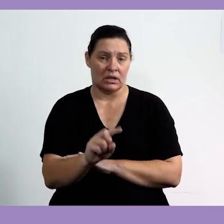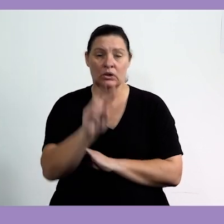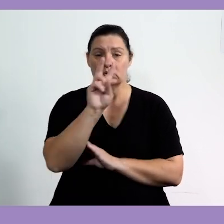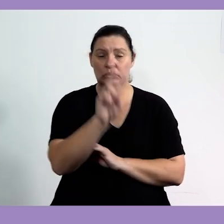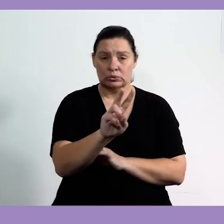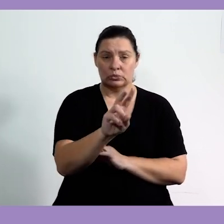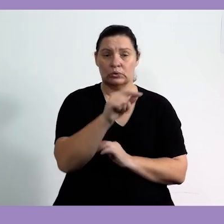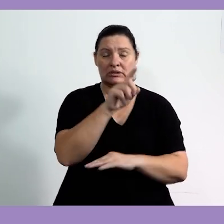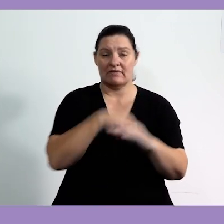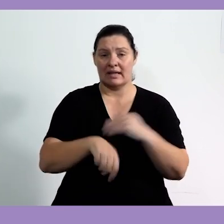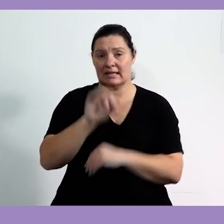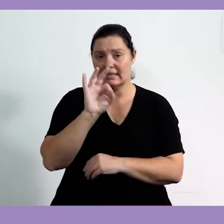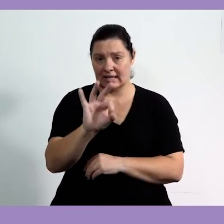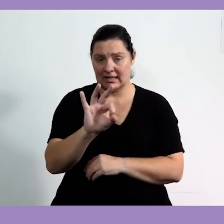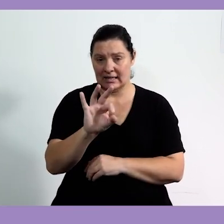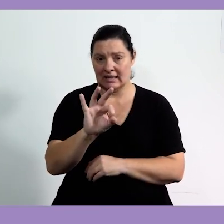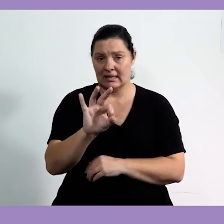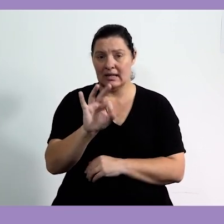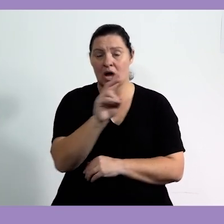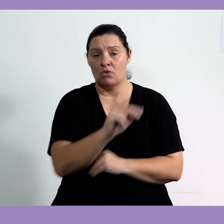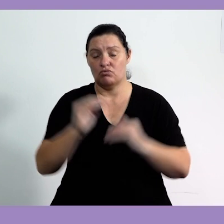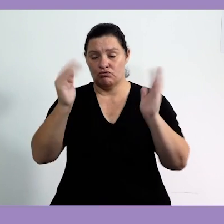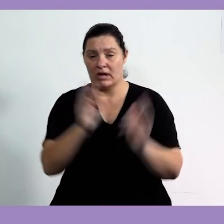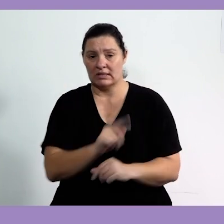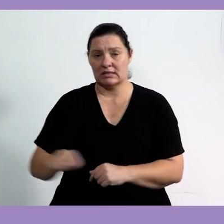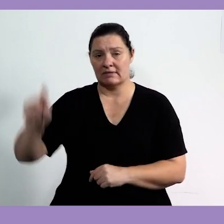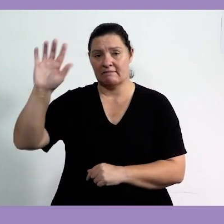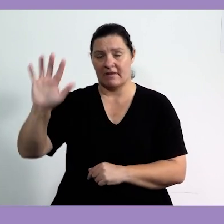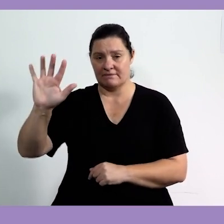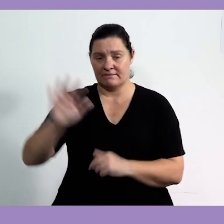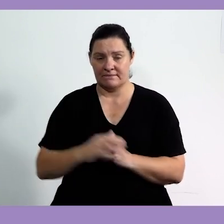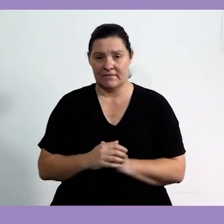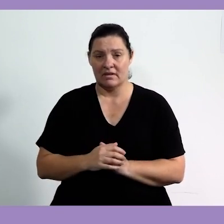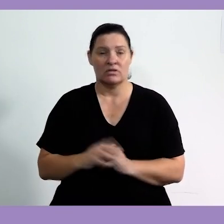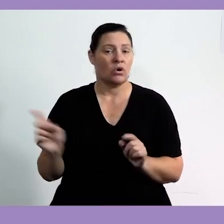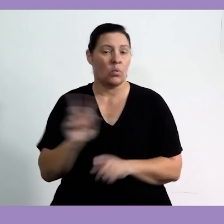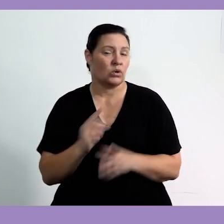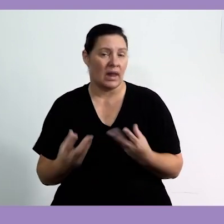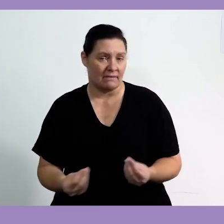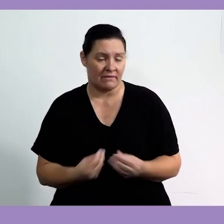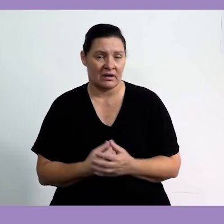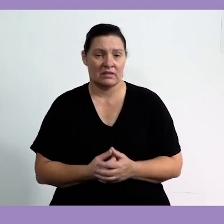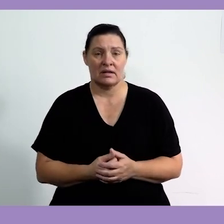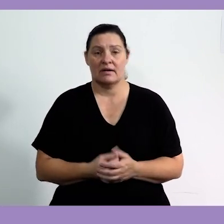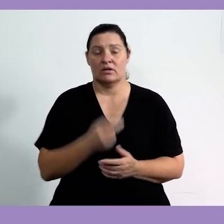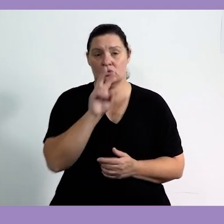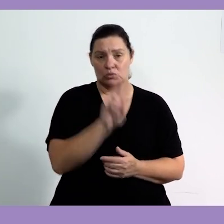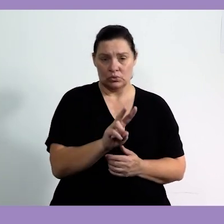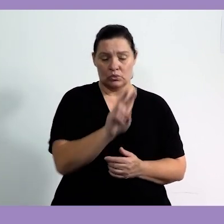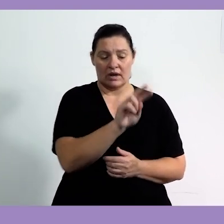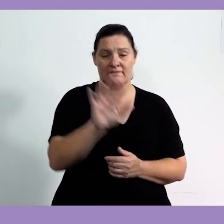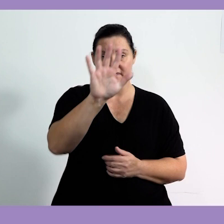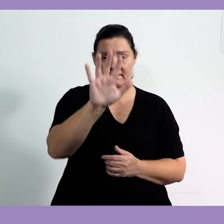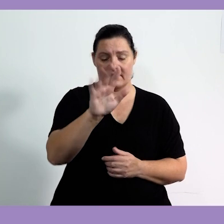is 2 divided by 3 raised to the exponent 5. So what are we going to have here? We are going to